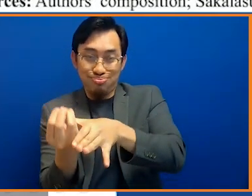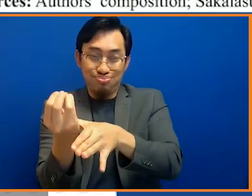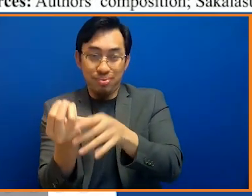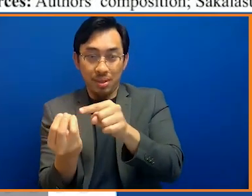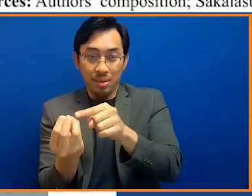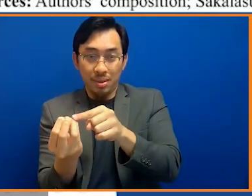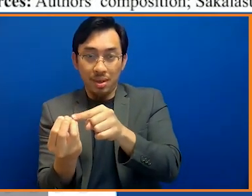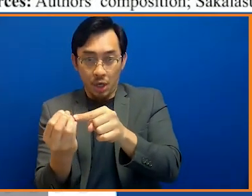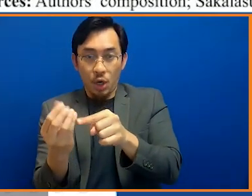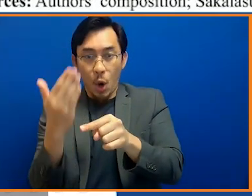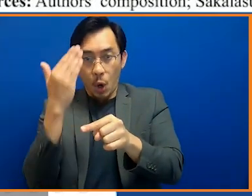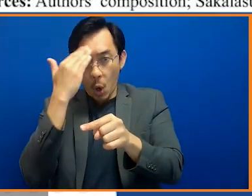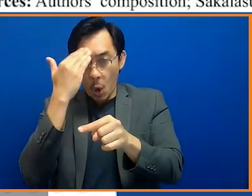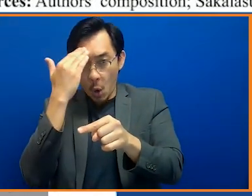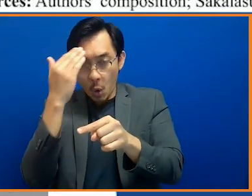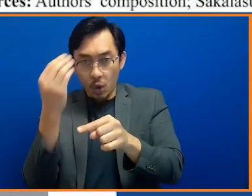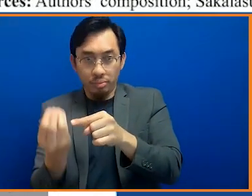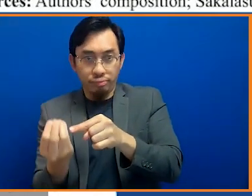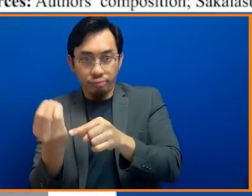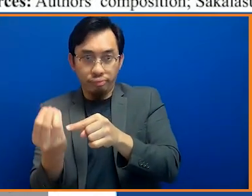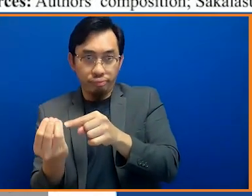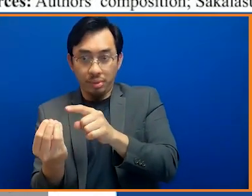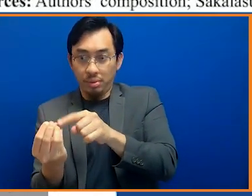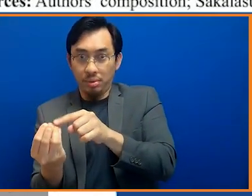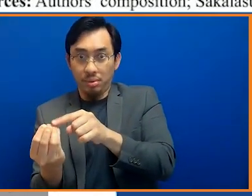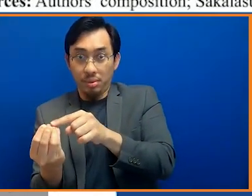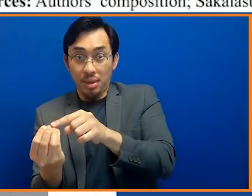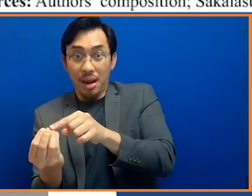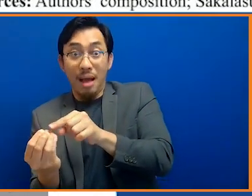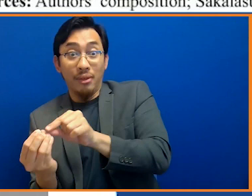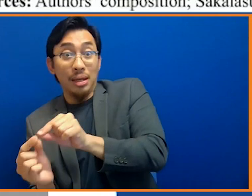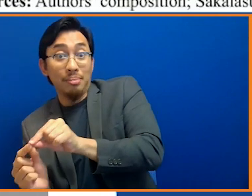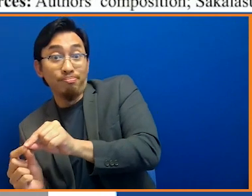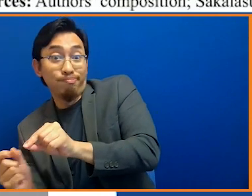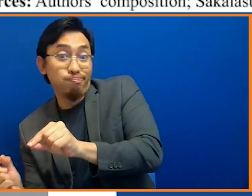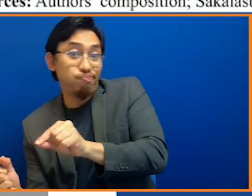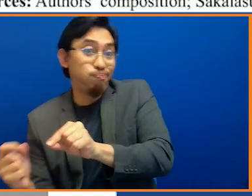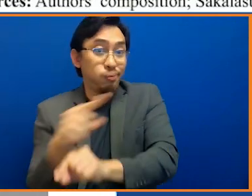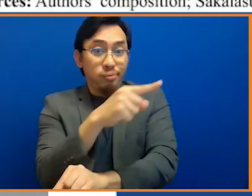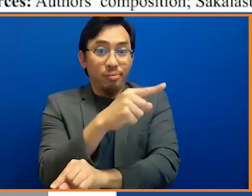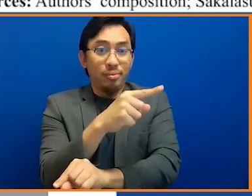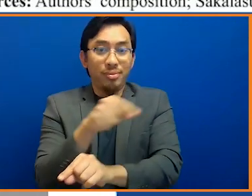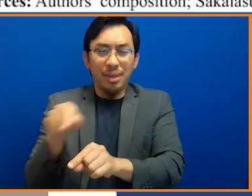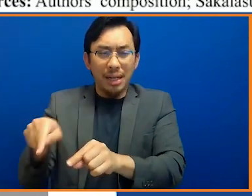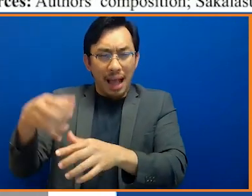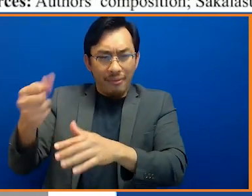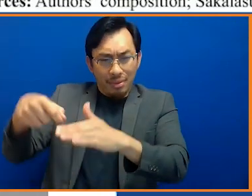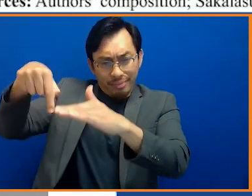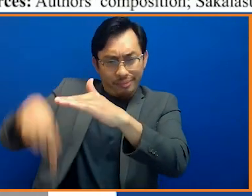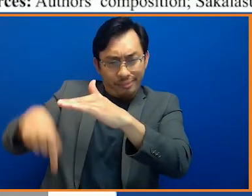detect almost as close as possible to the potential source of